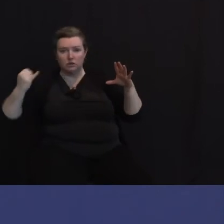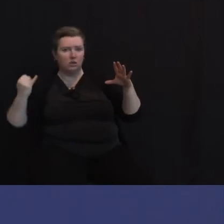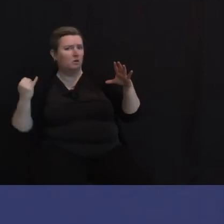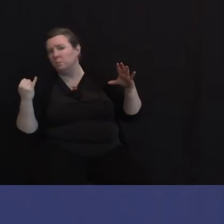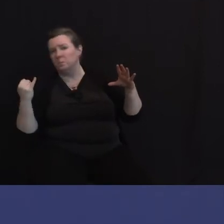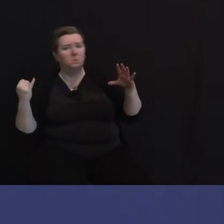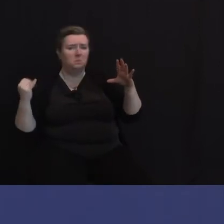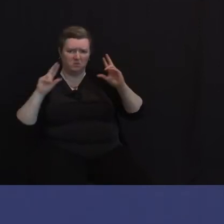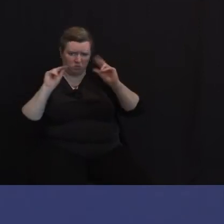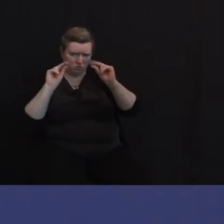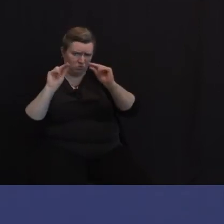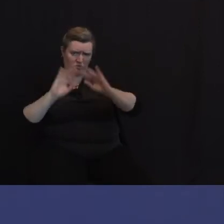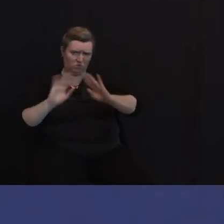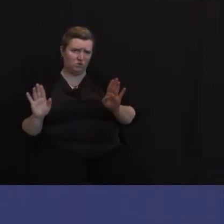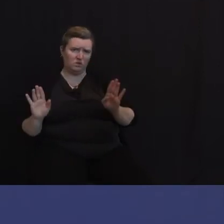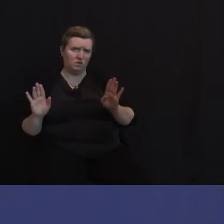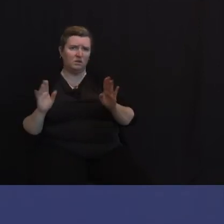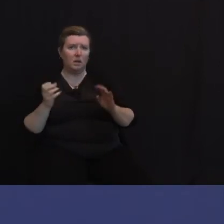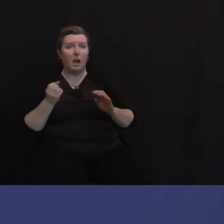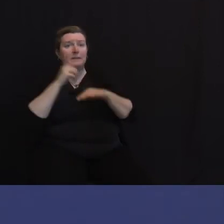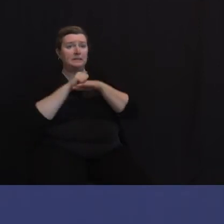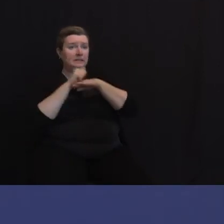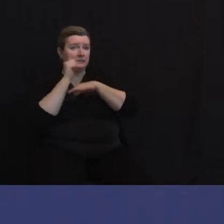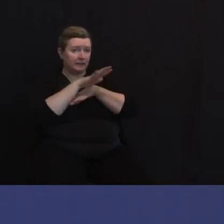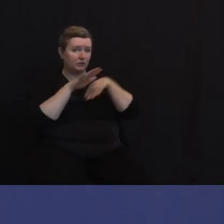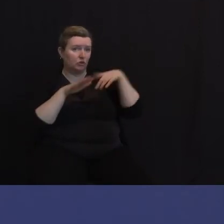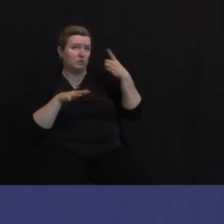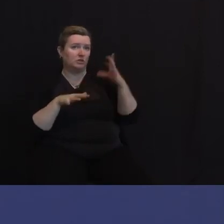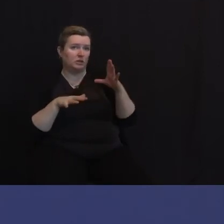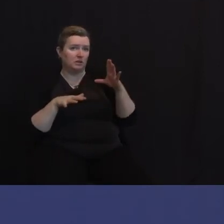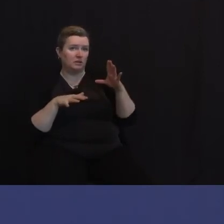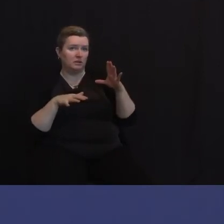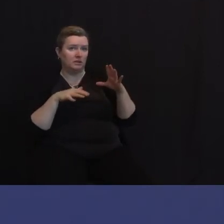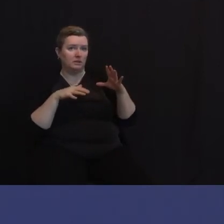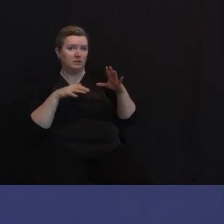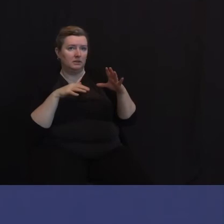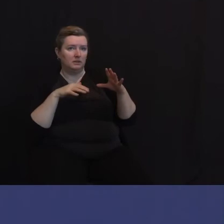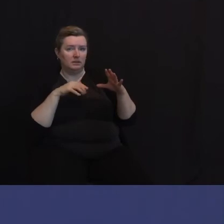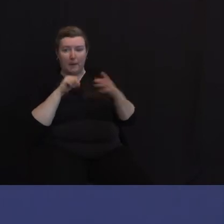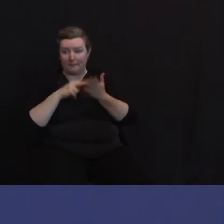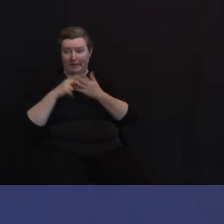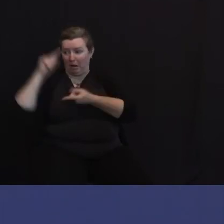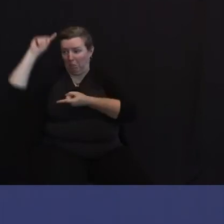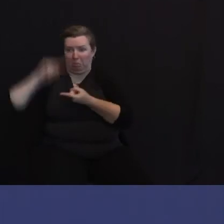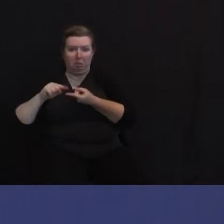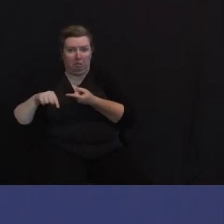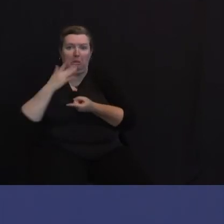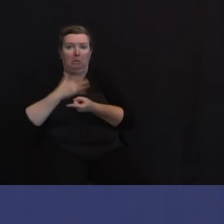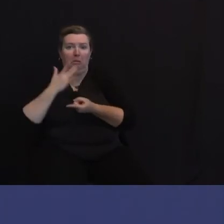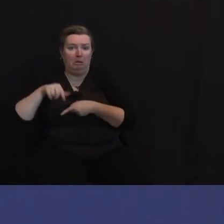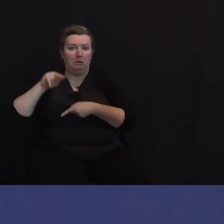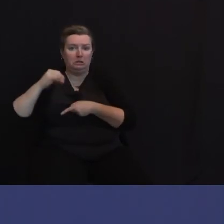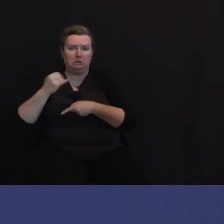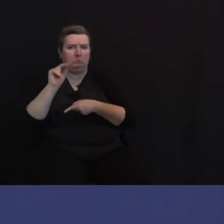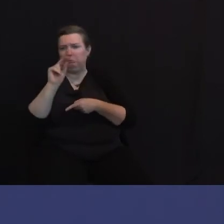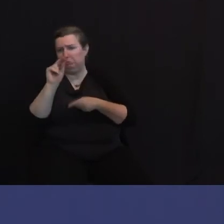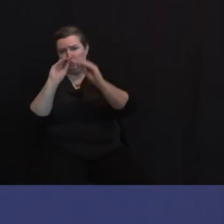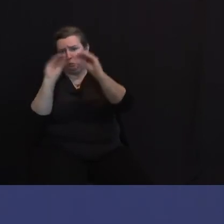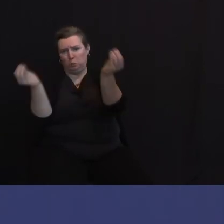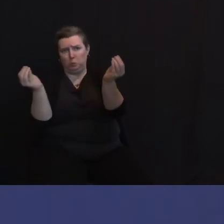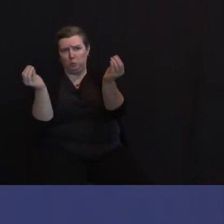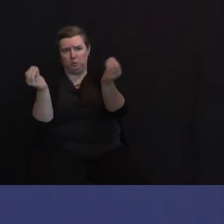happen. So the numbers that are down there do not take away from our ability to do the proper protection and security in New